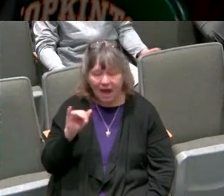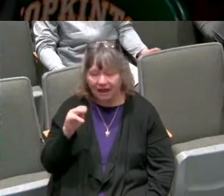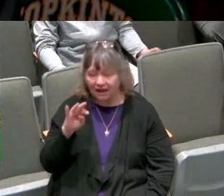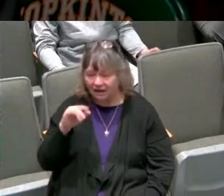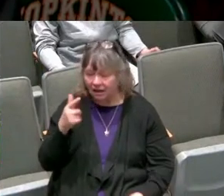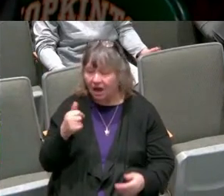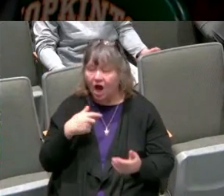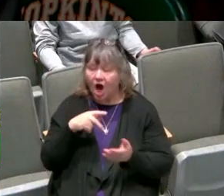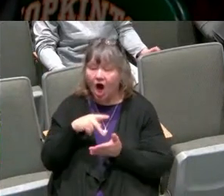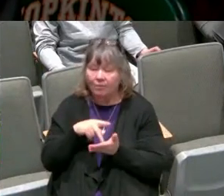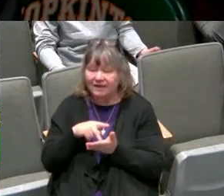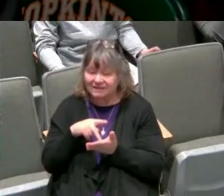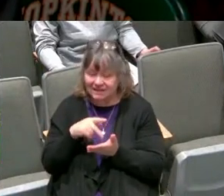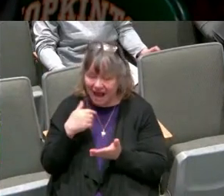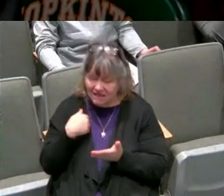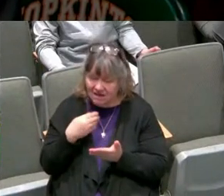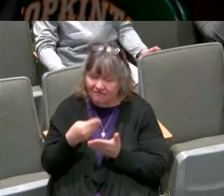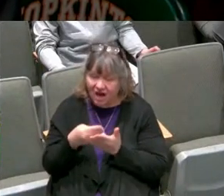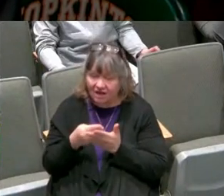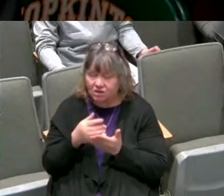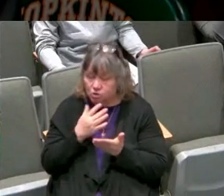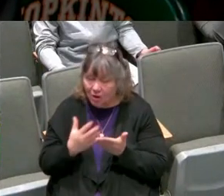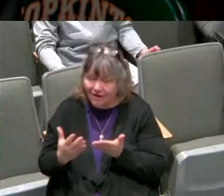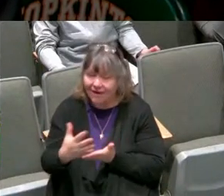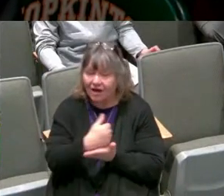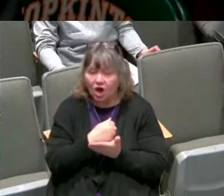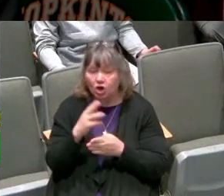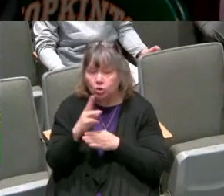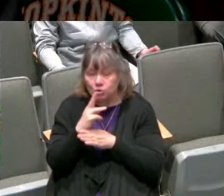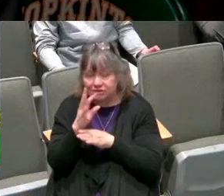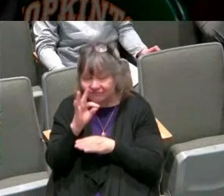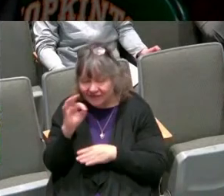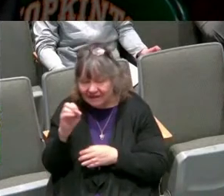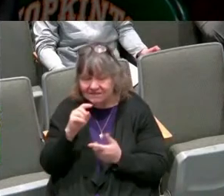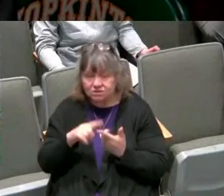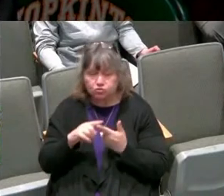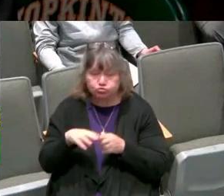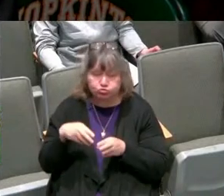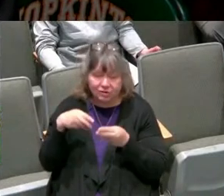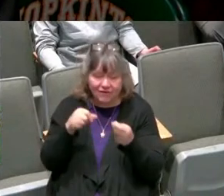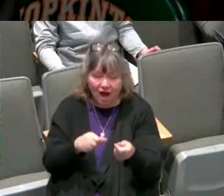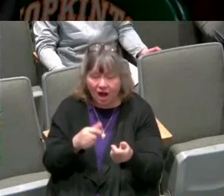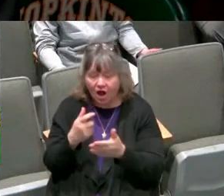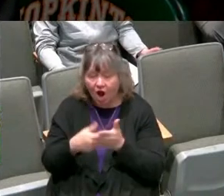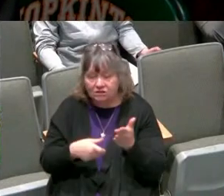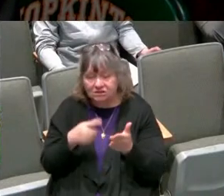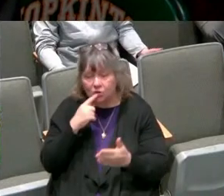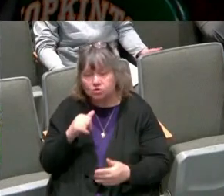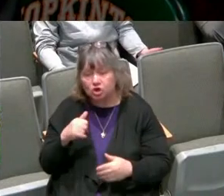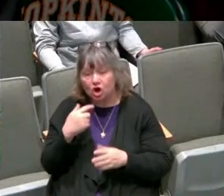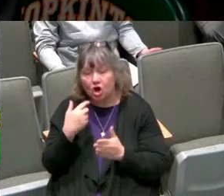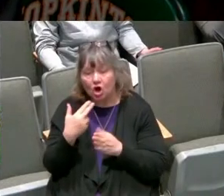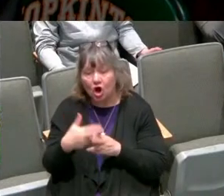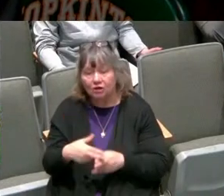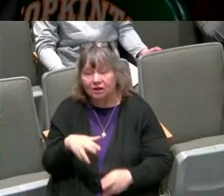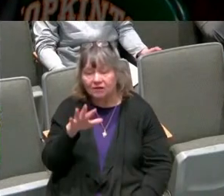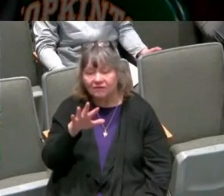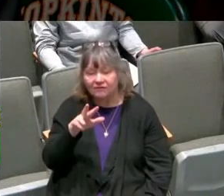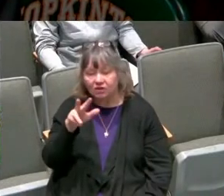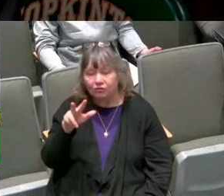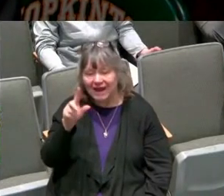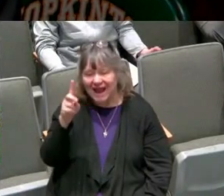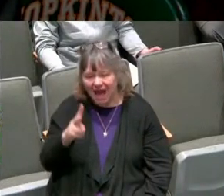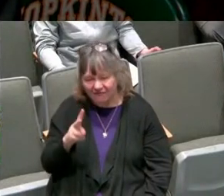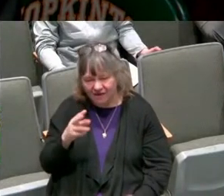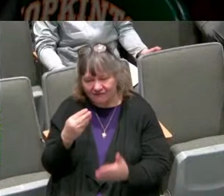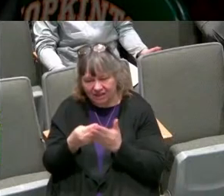authorized to collect user fees and pay costes to provide certain Services These funds are commonly called 53 and a half funds as